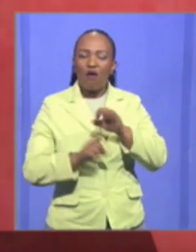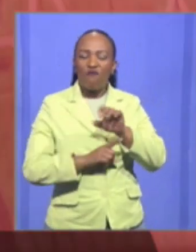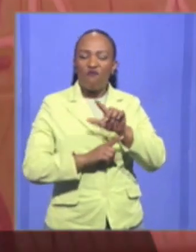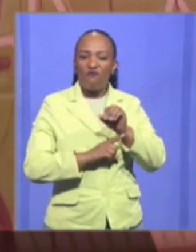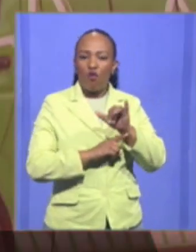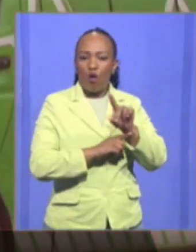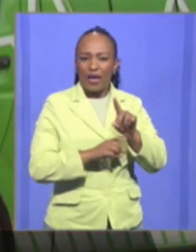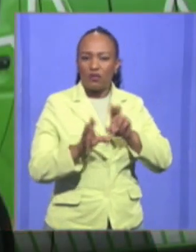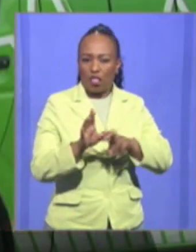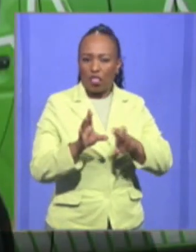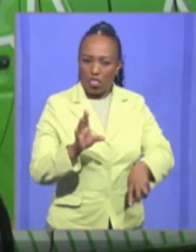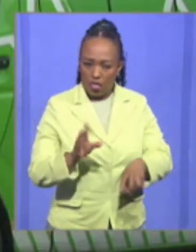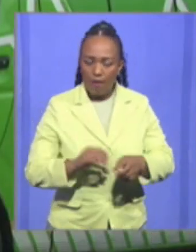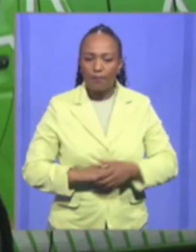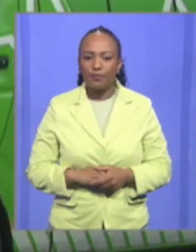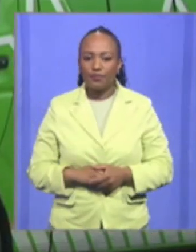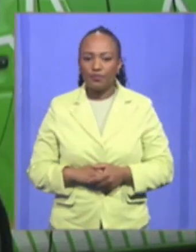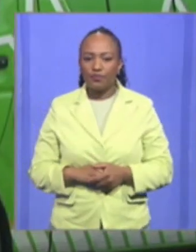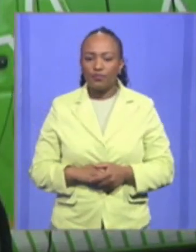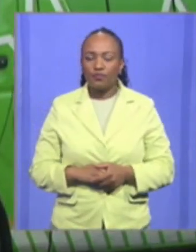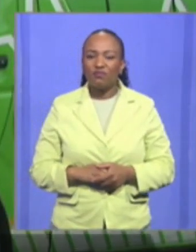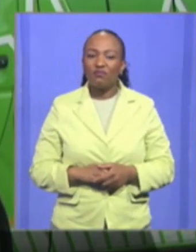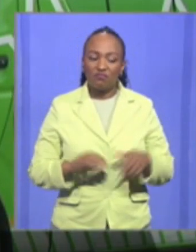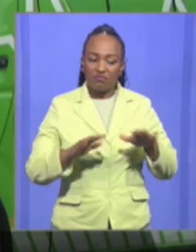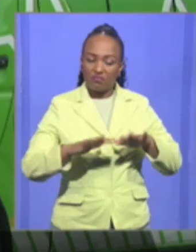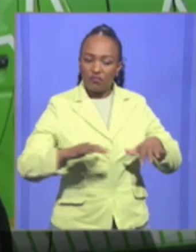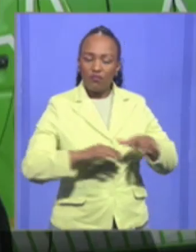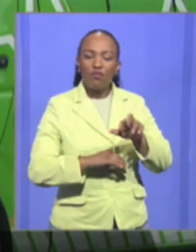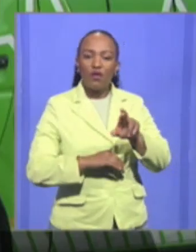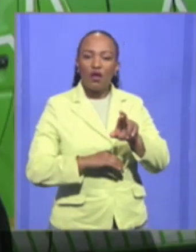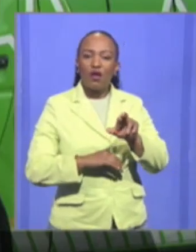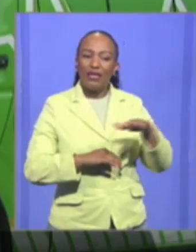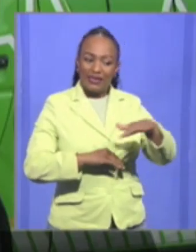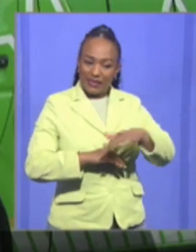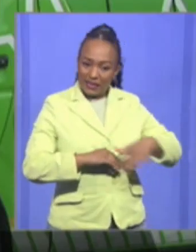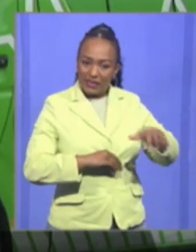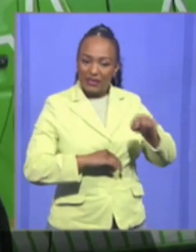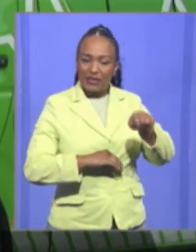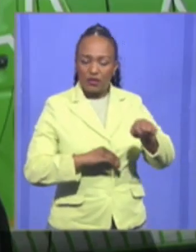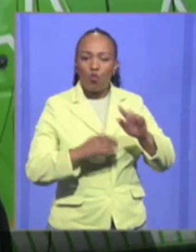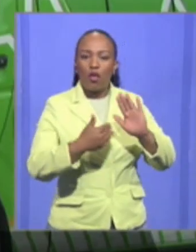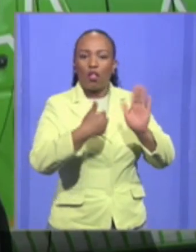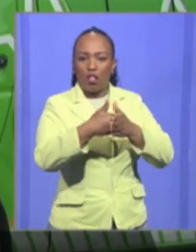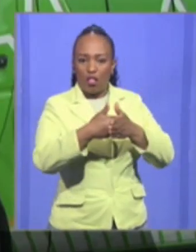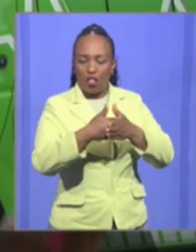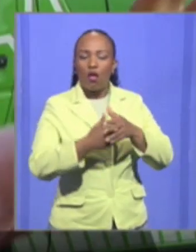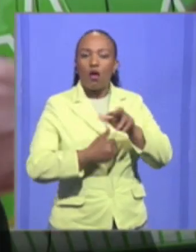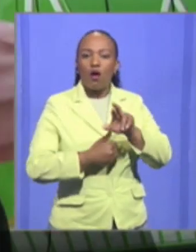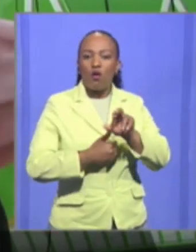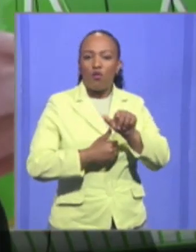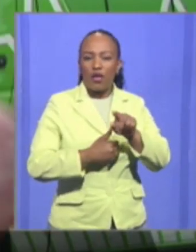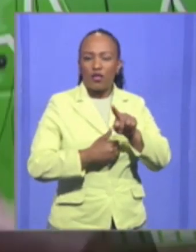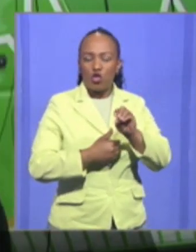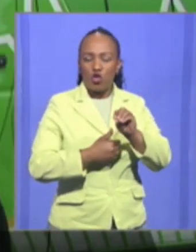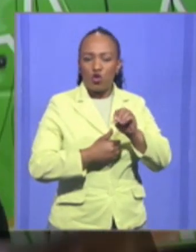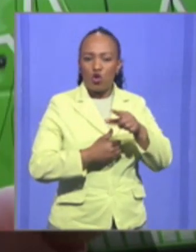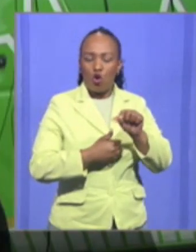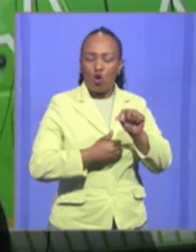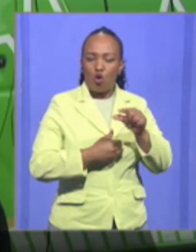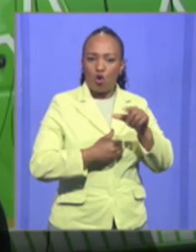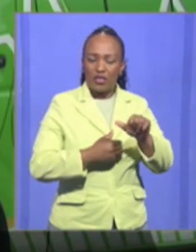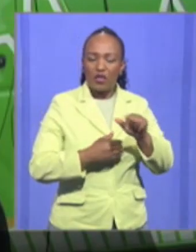Unit ele ka moka ya radiology re itswaletse ka re go na le ditshenyego o ra gore re bolela ka x-ray